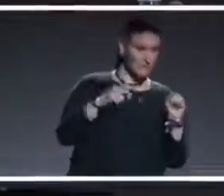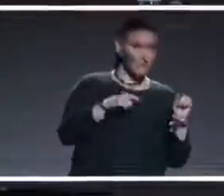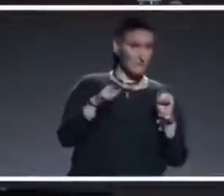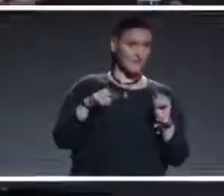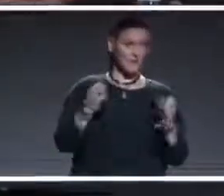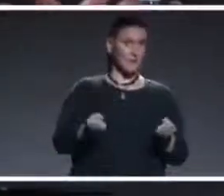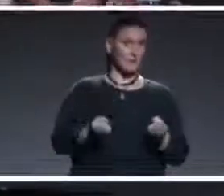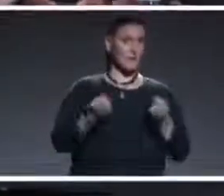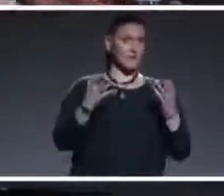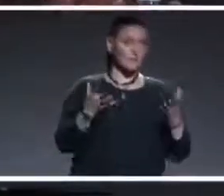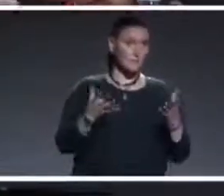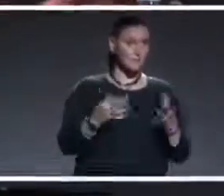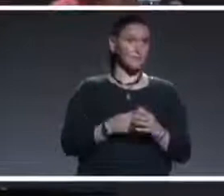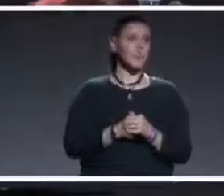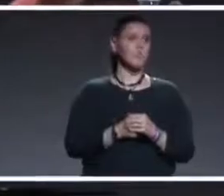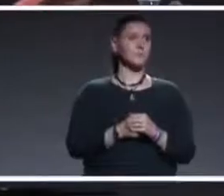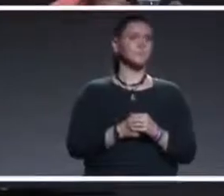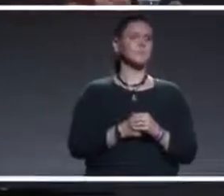there's something,